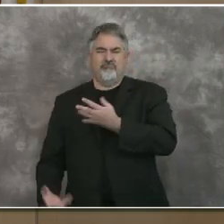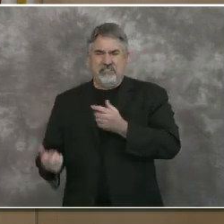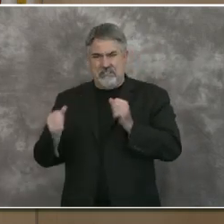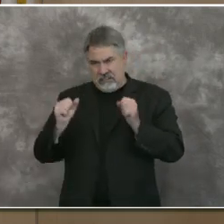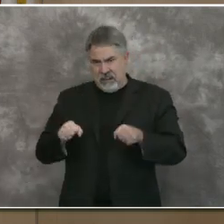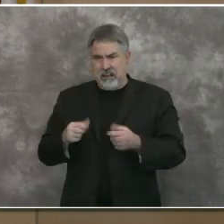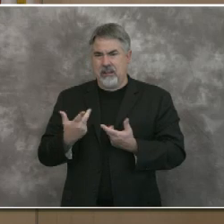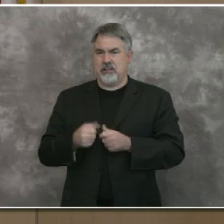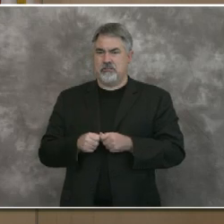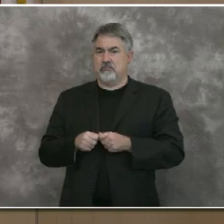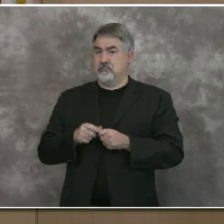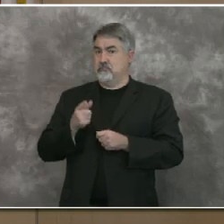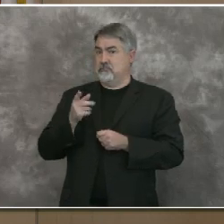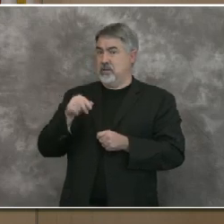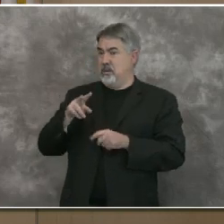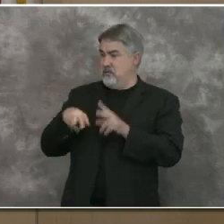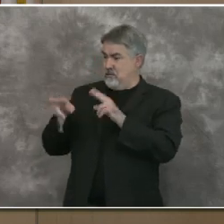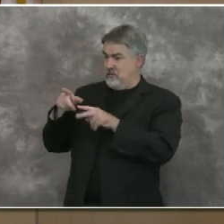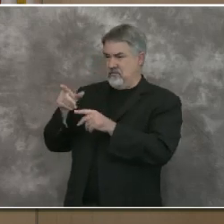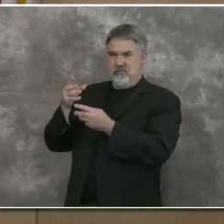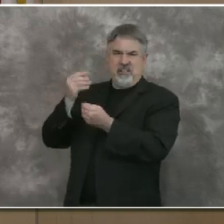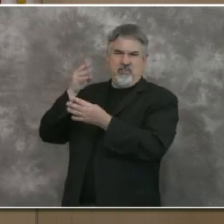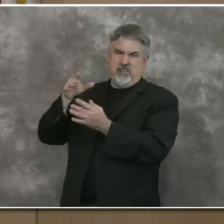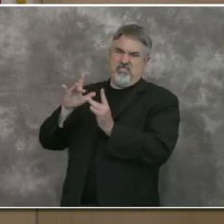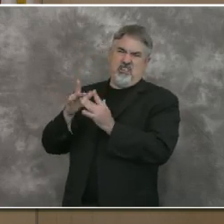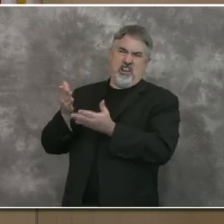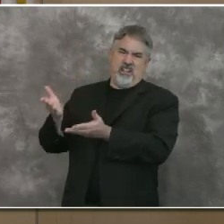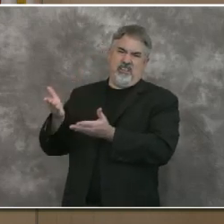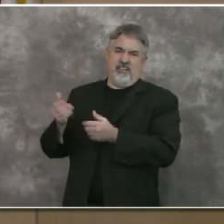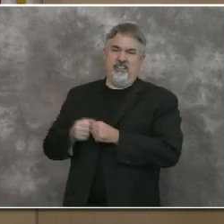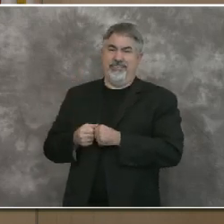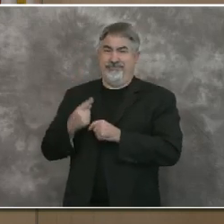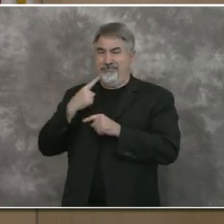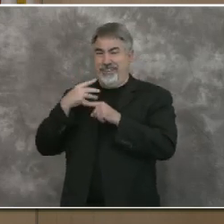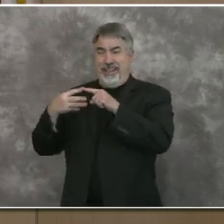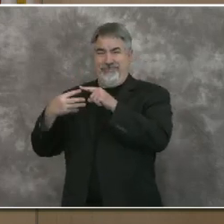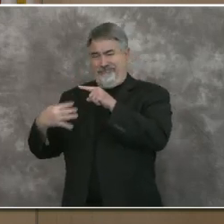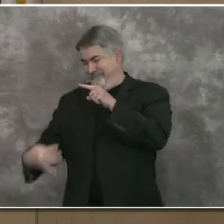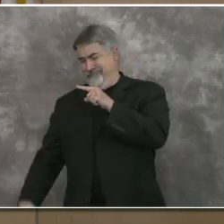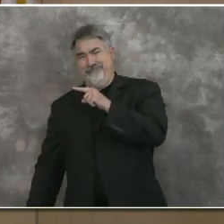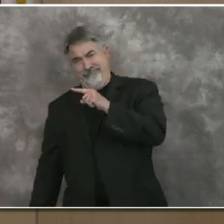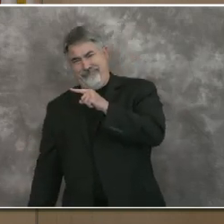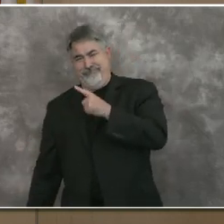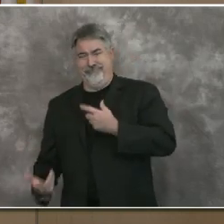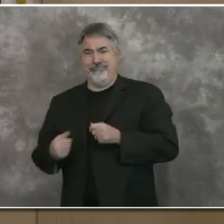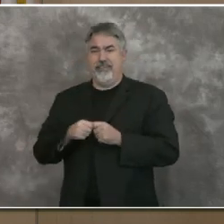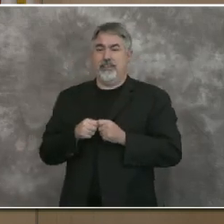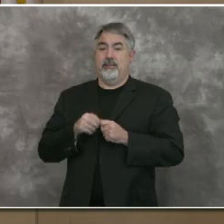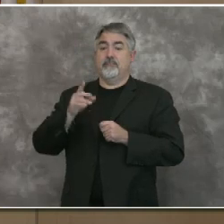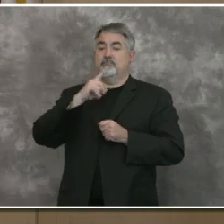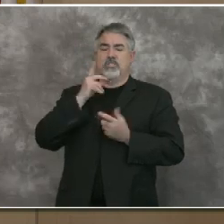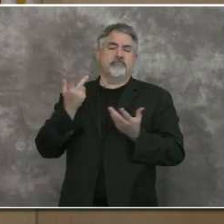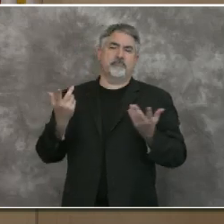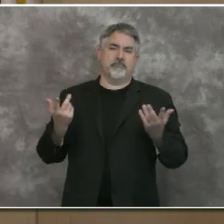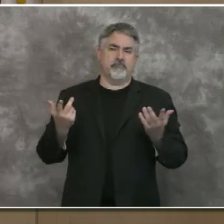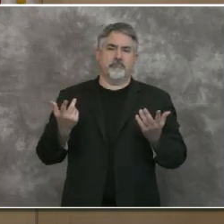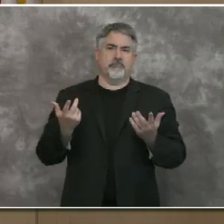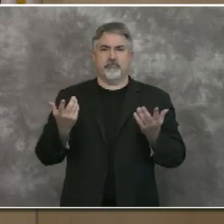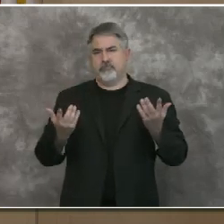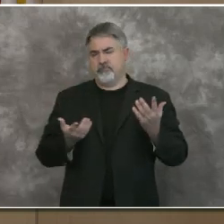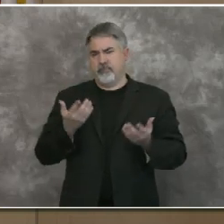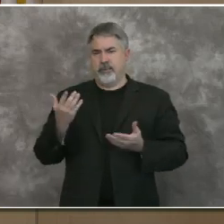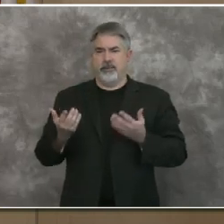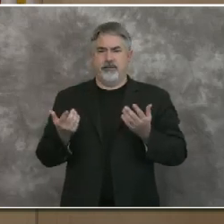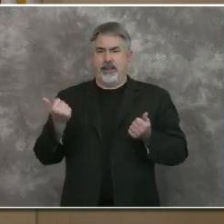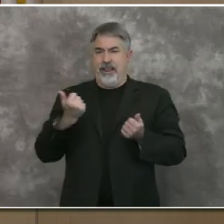information on the internet about how to make a facial covering. Usually it's just really anything out